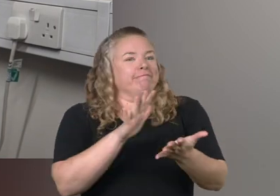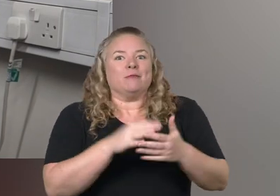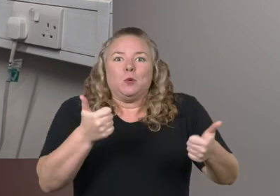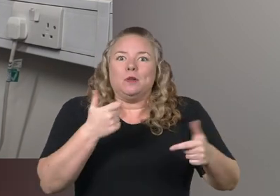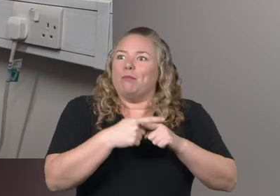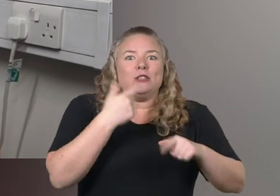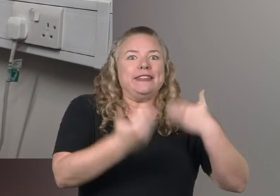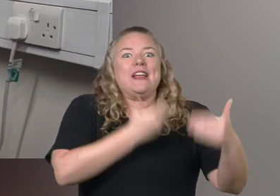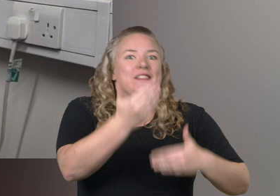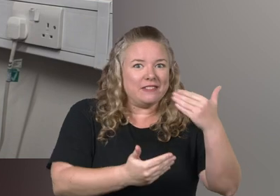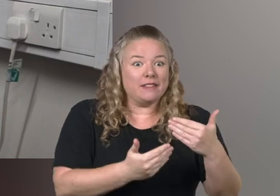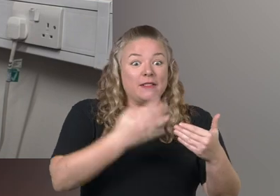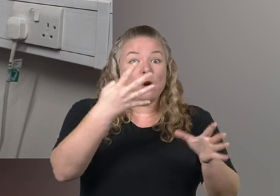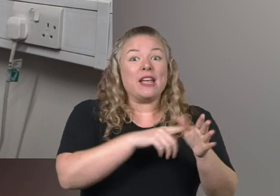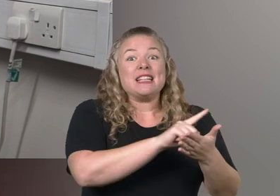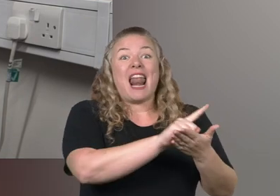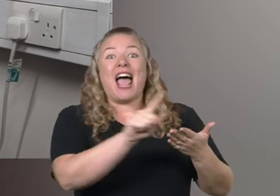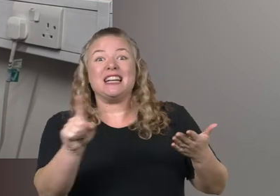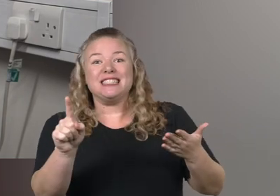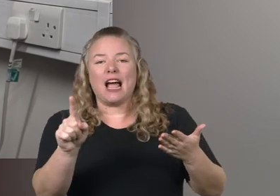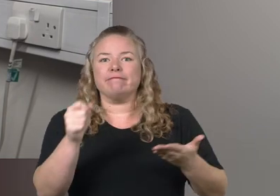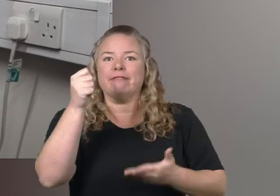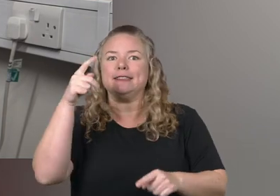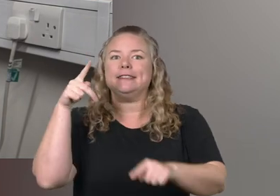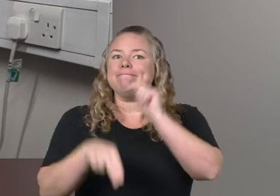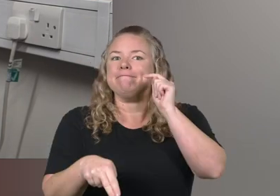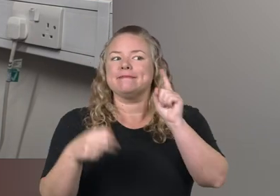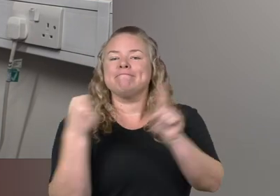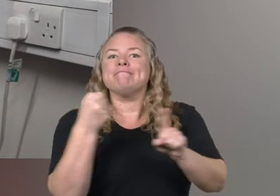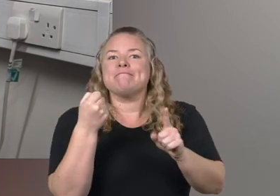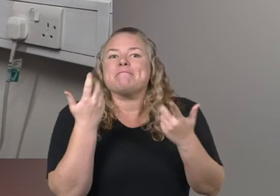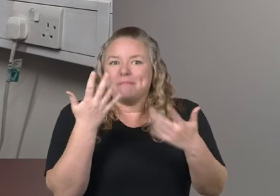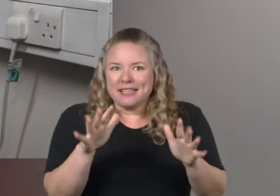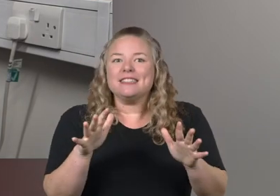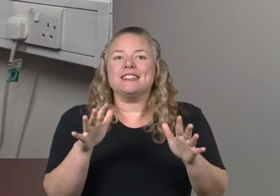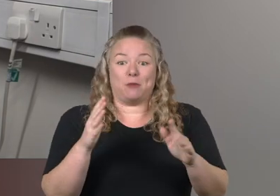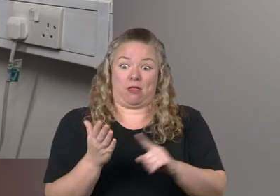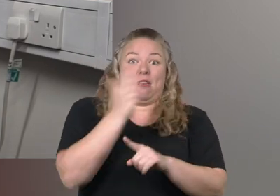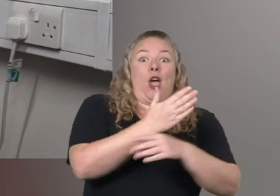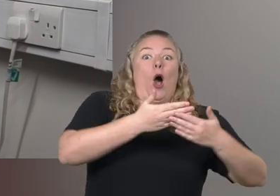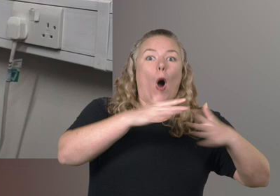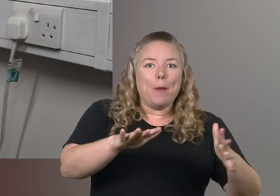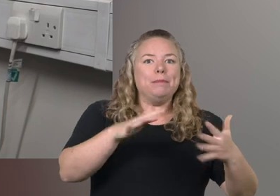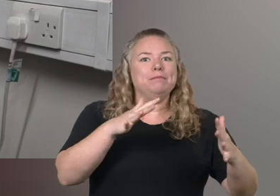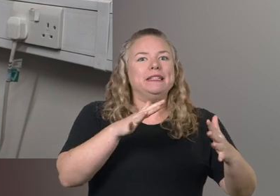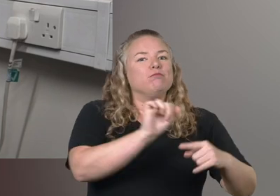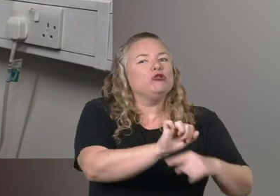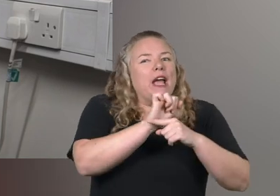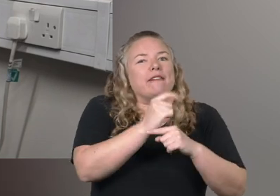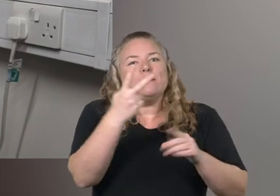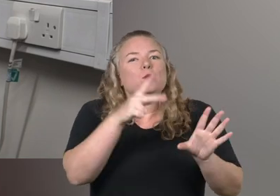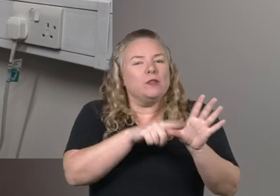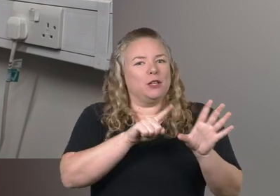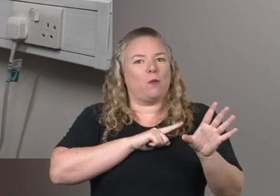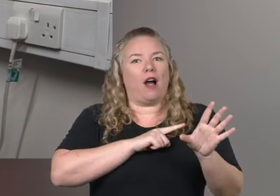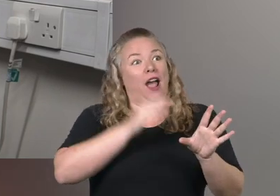you know, it was a very good time for us. 4 years later, you know, that funding cuts were really starting to hit, because we were protected for a